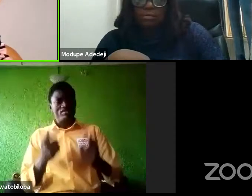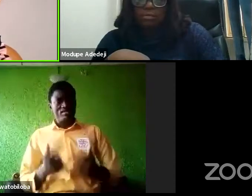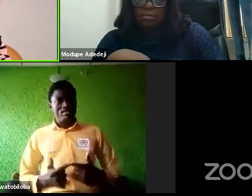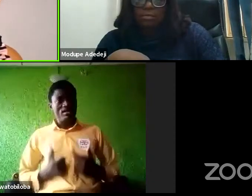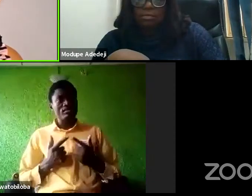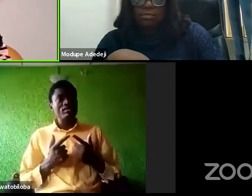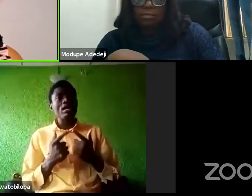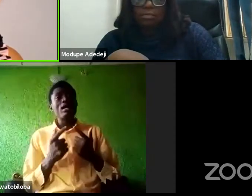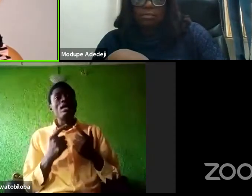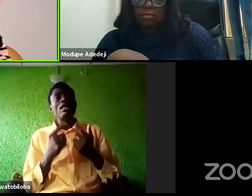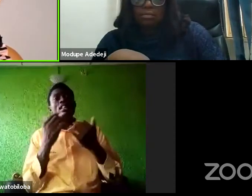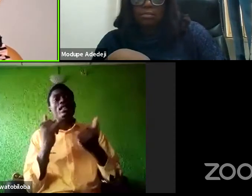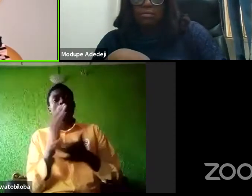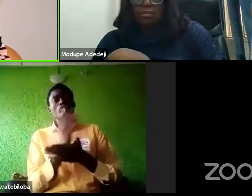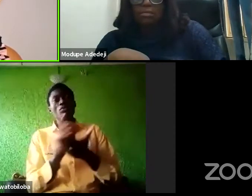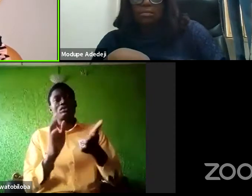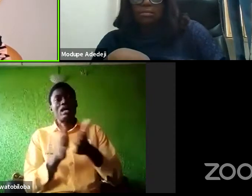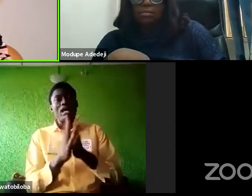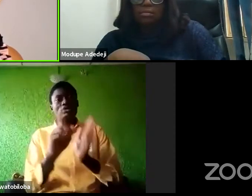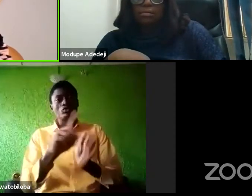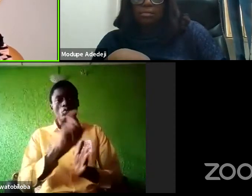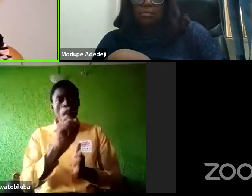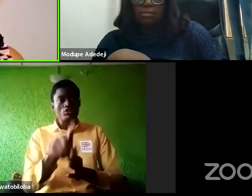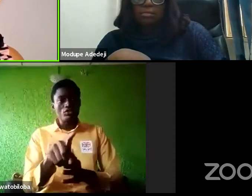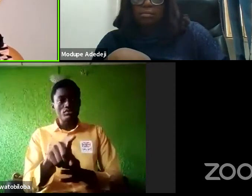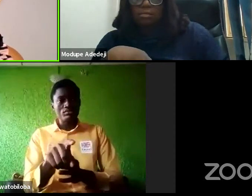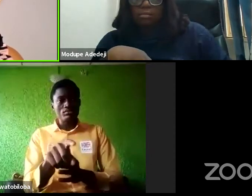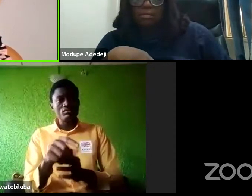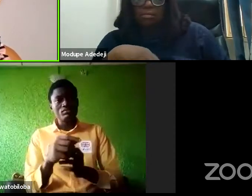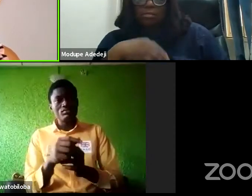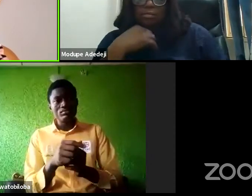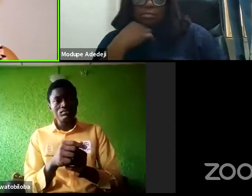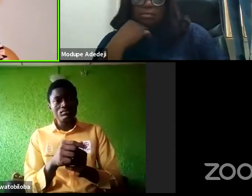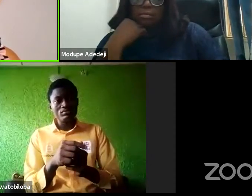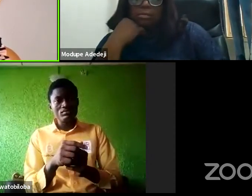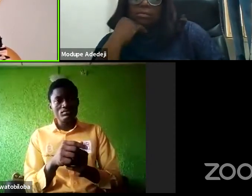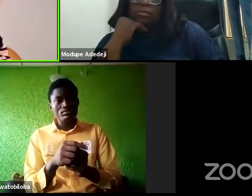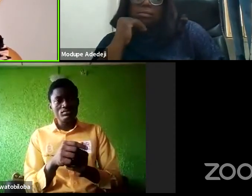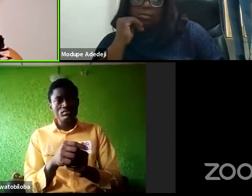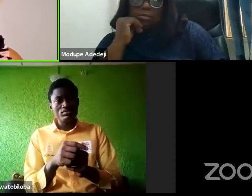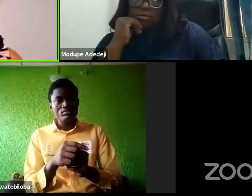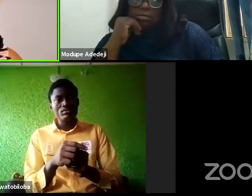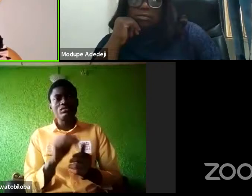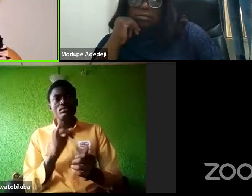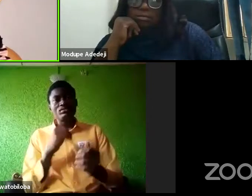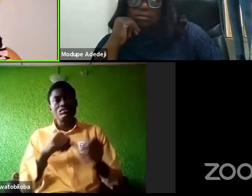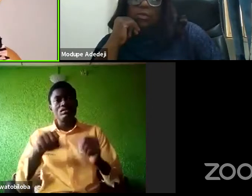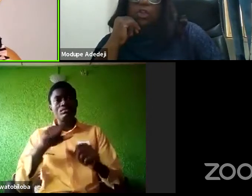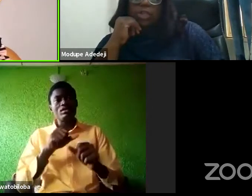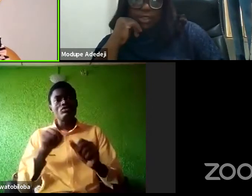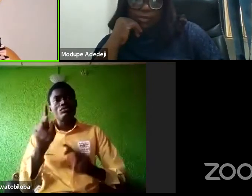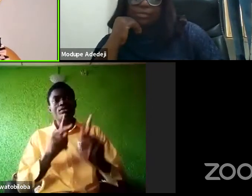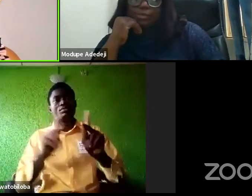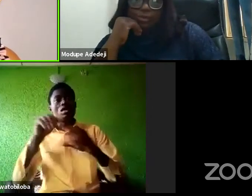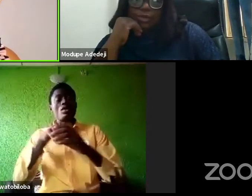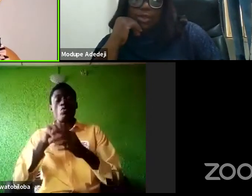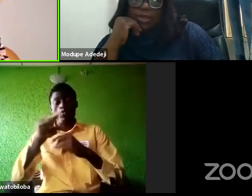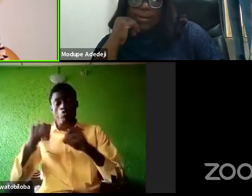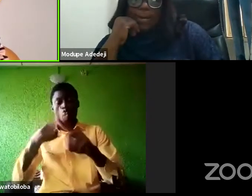a question now that okay, I think it's about people in menopause getting pregnant. Can